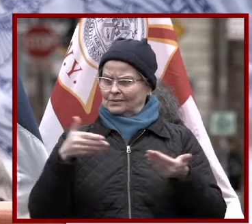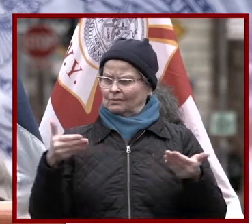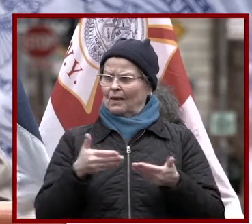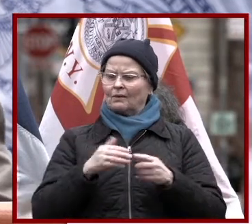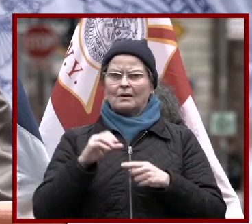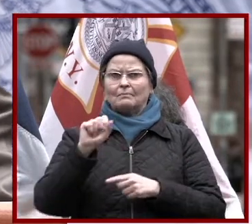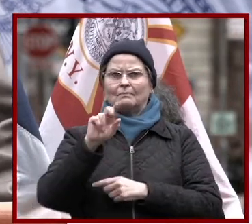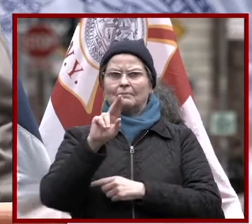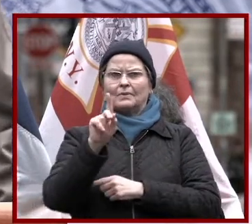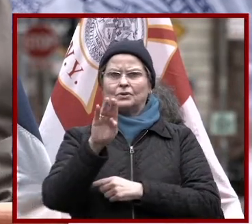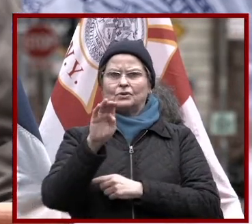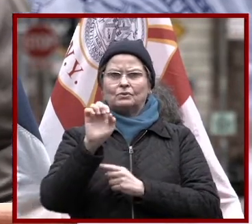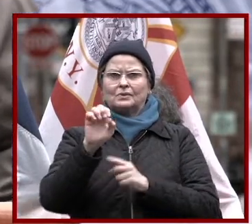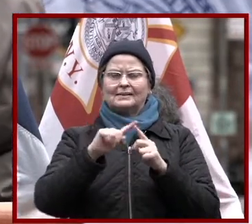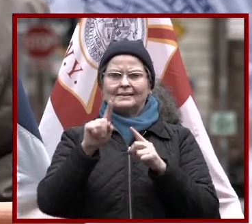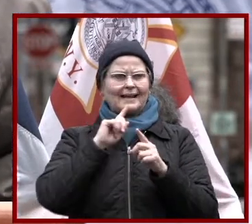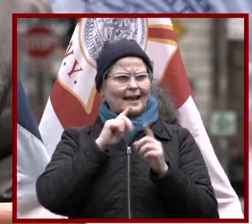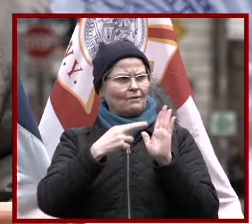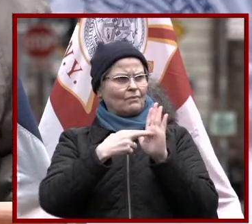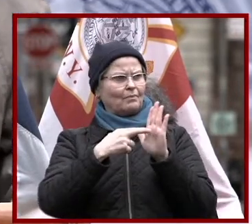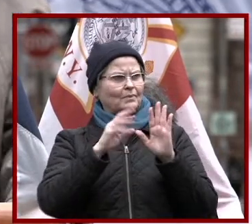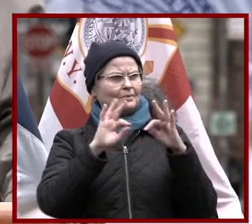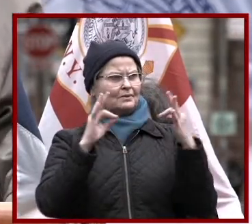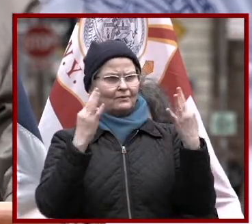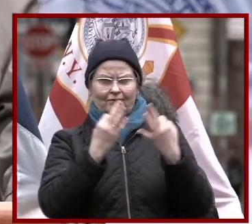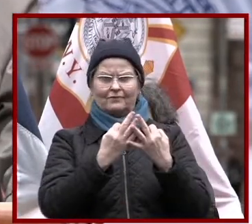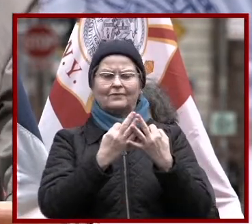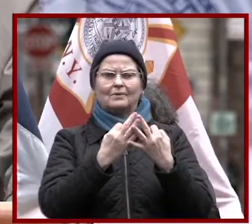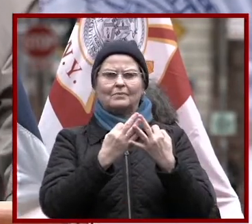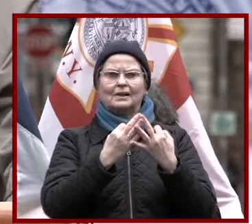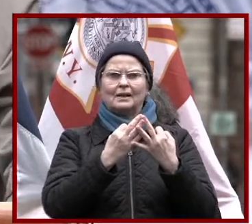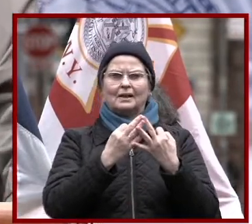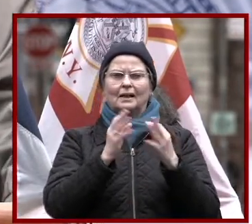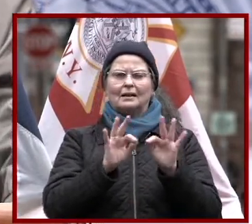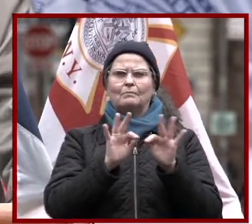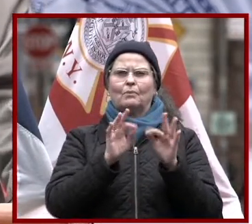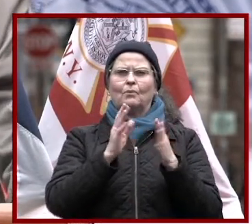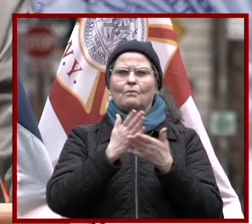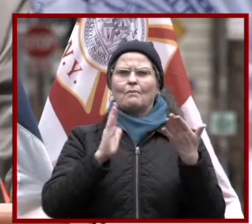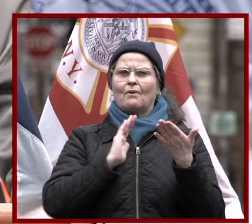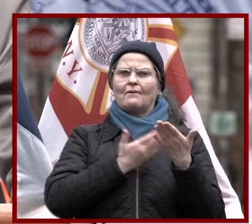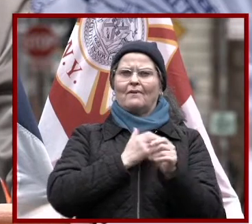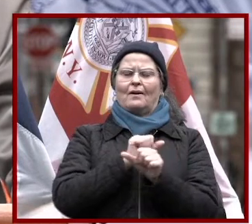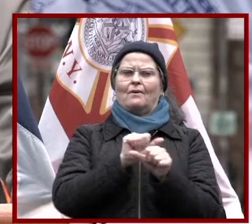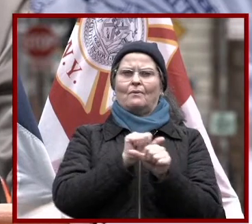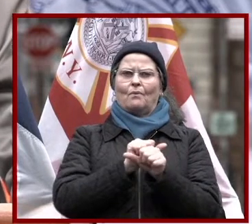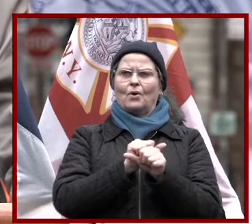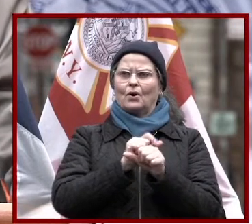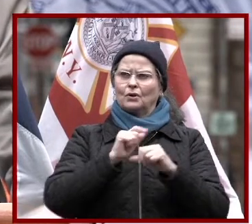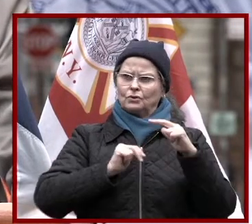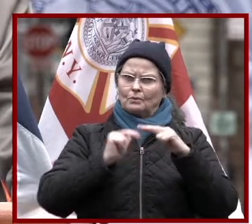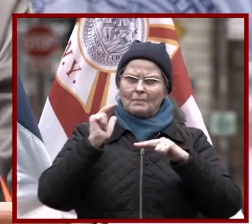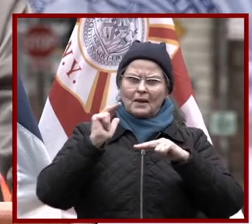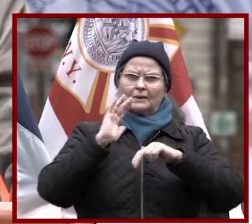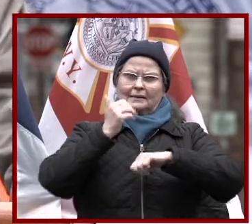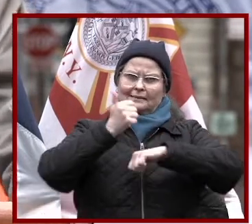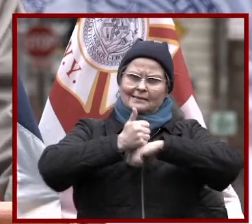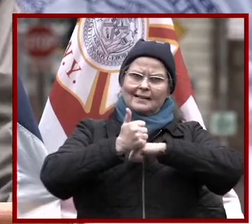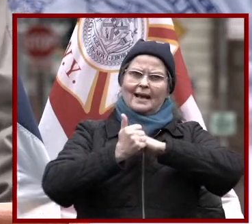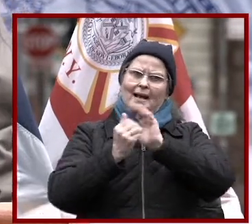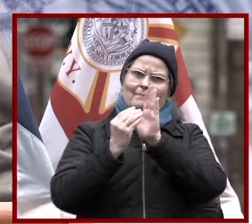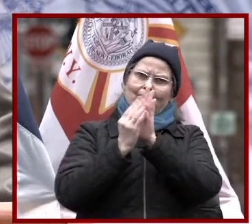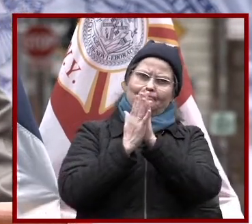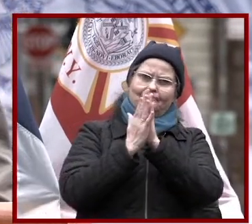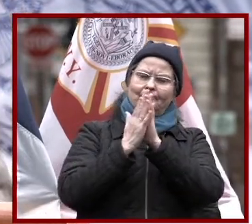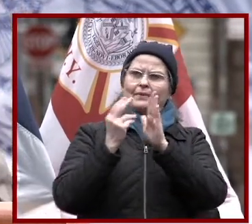family of the, also an integral part of the work that we do in helping to build a memorial, and she serves on the Triangle